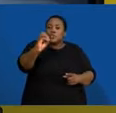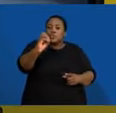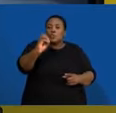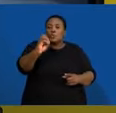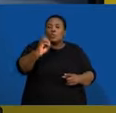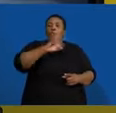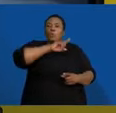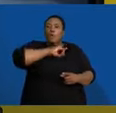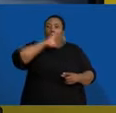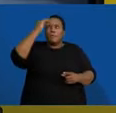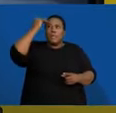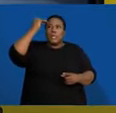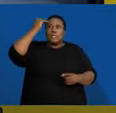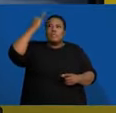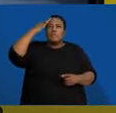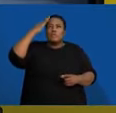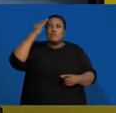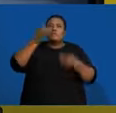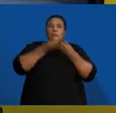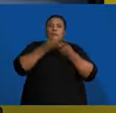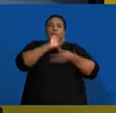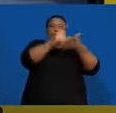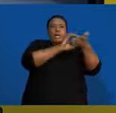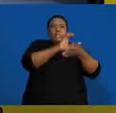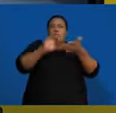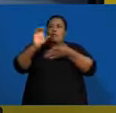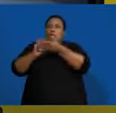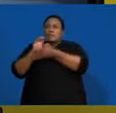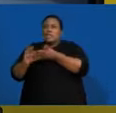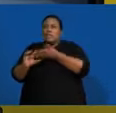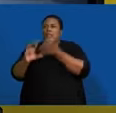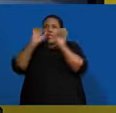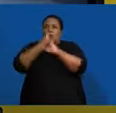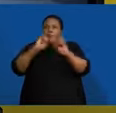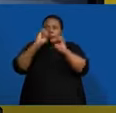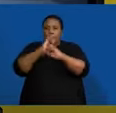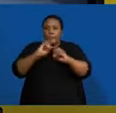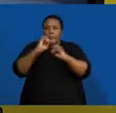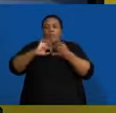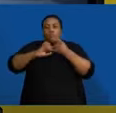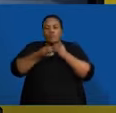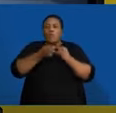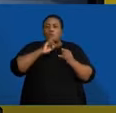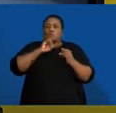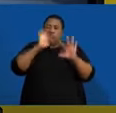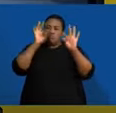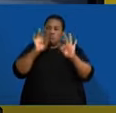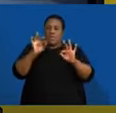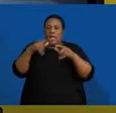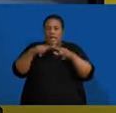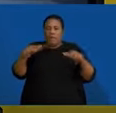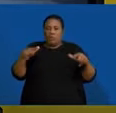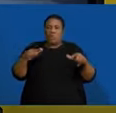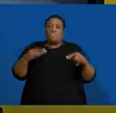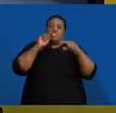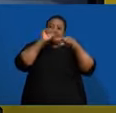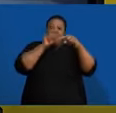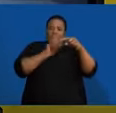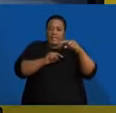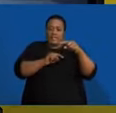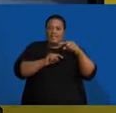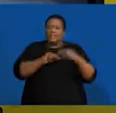know, when something cancels out with something, there is nothing left there. So just try and use the correct language, divide and